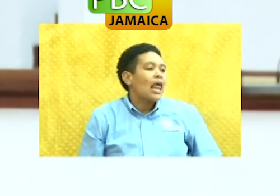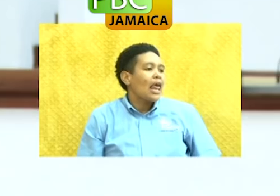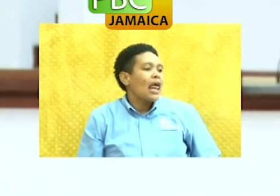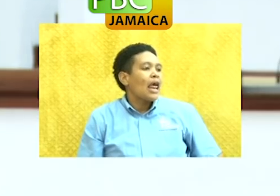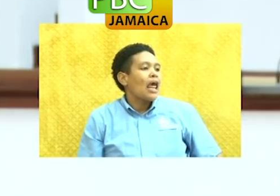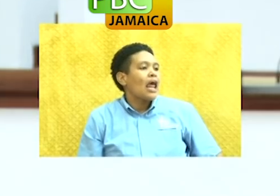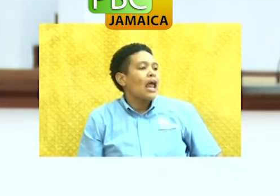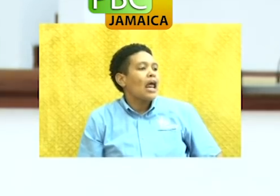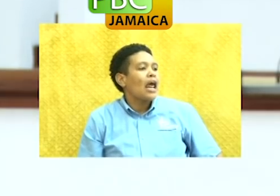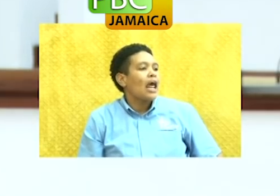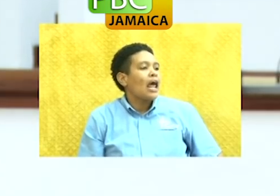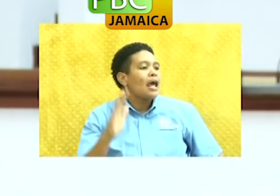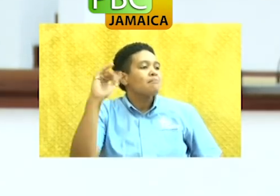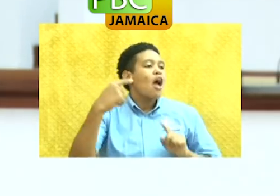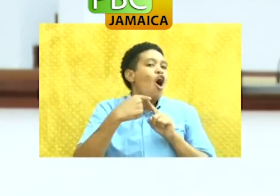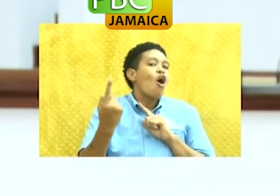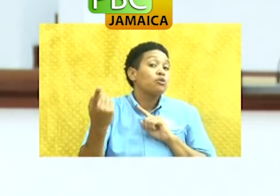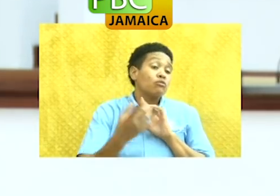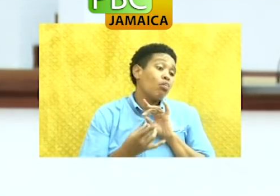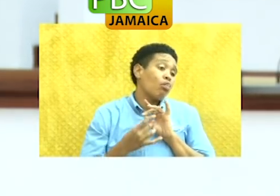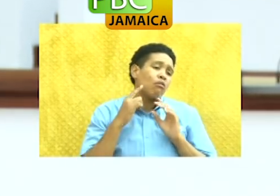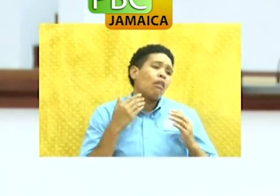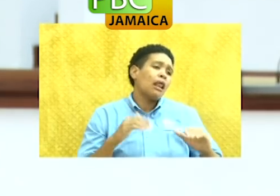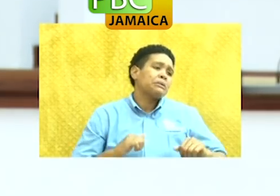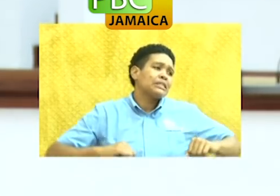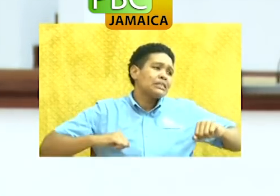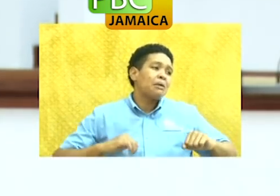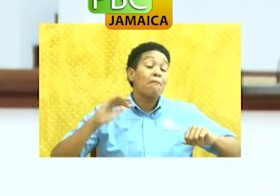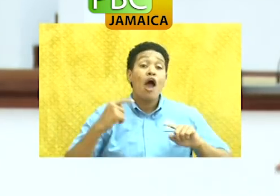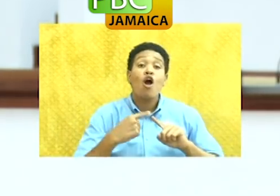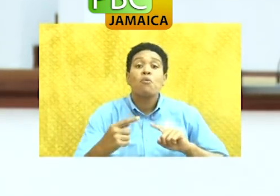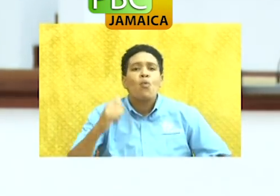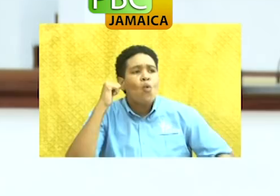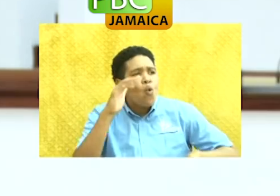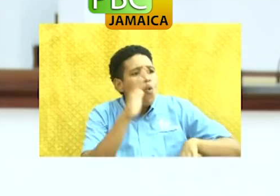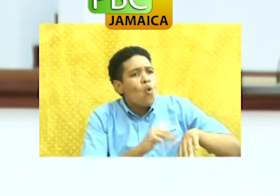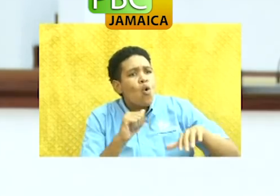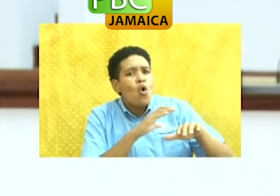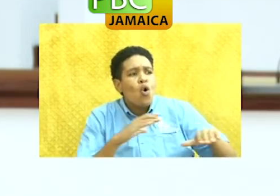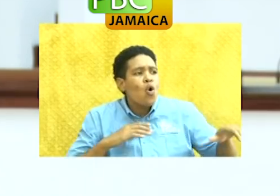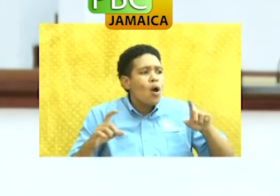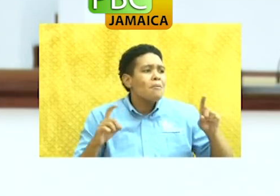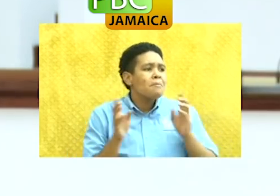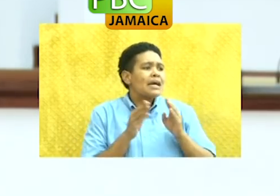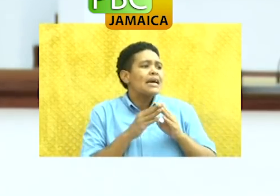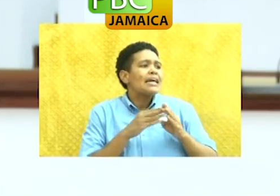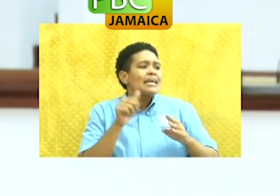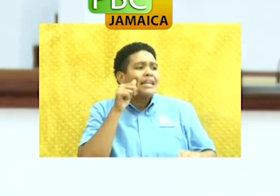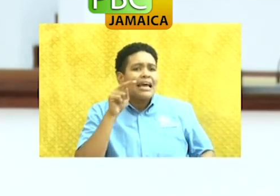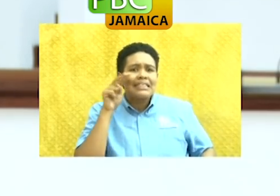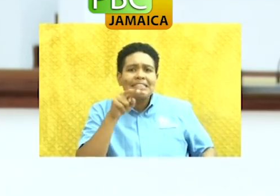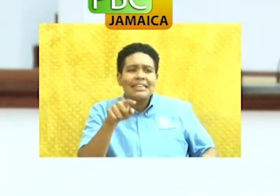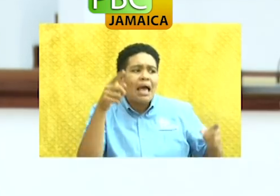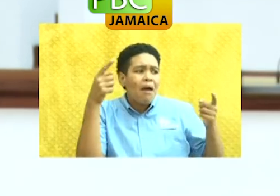by the opposition not calling the committee meetings, not seeing to them being